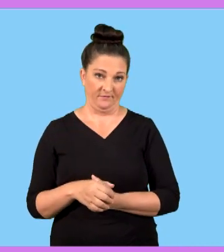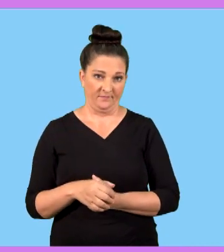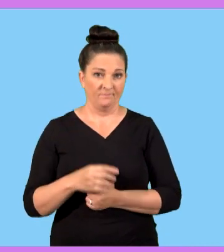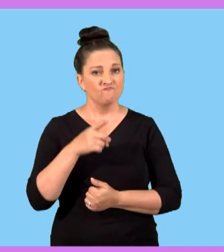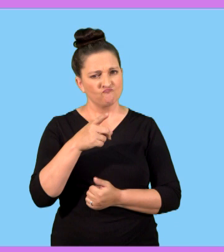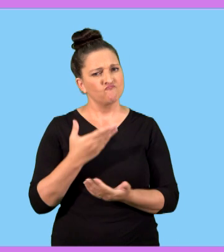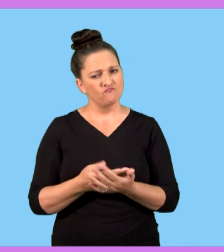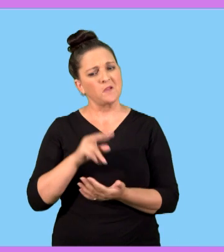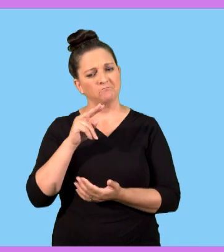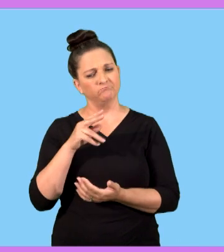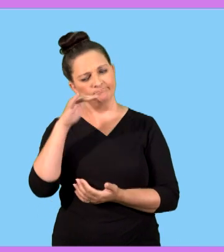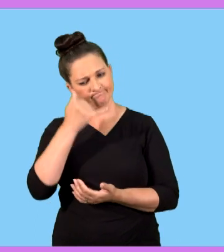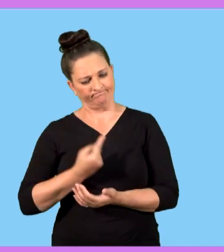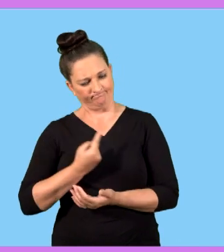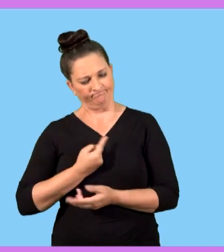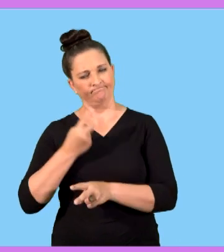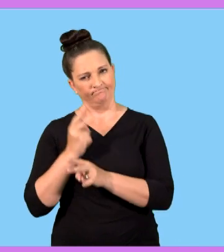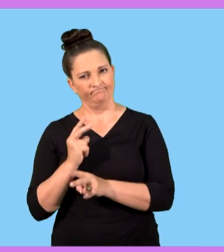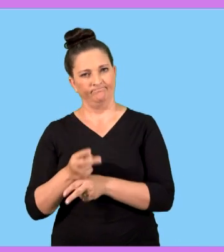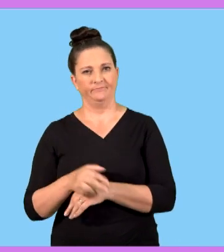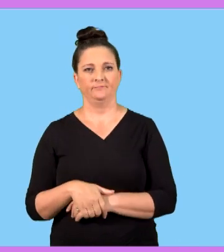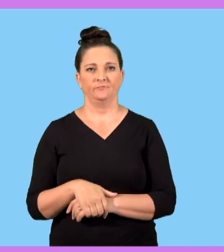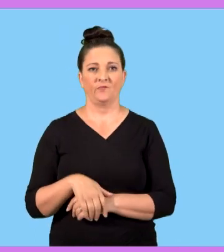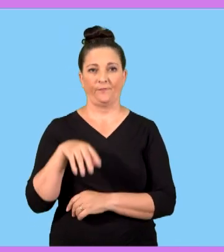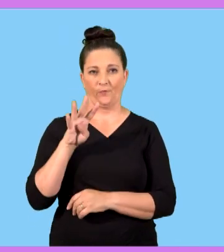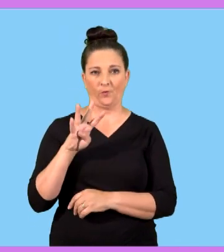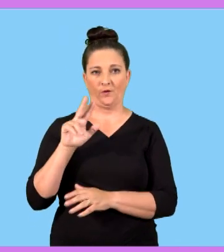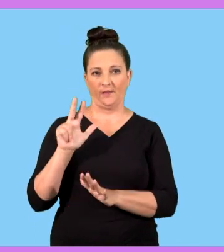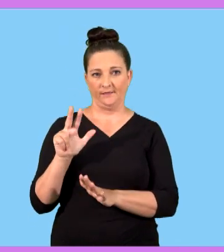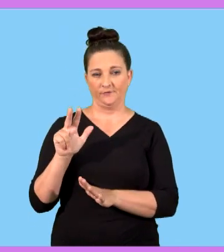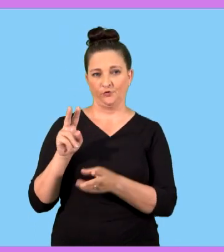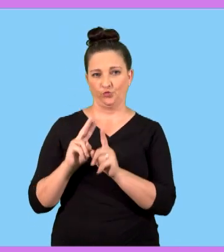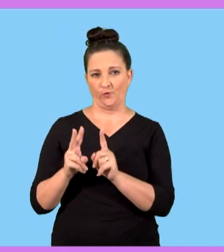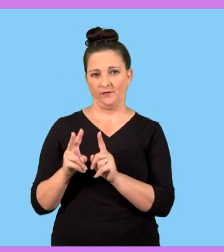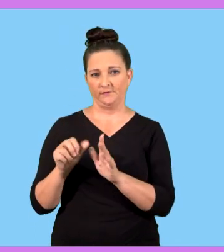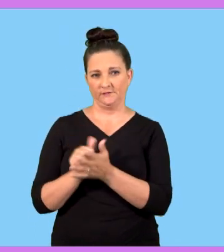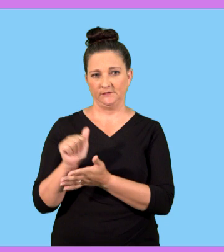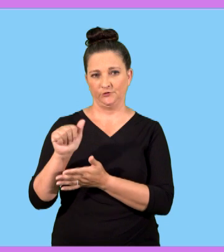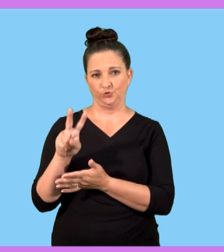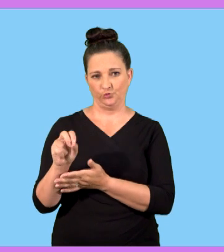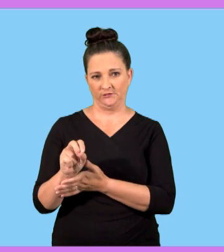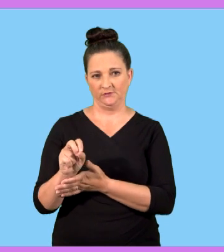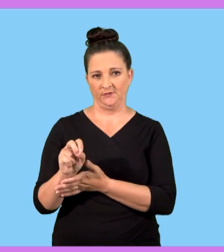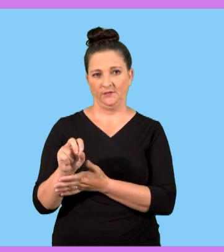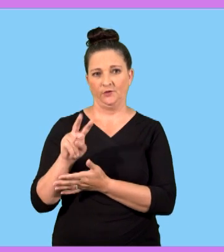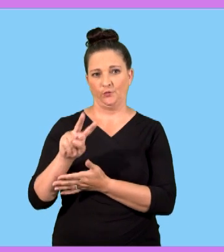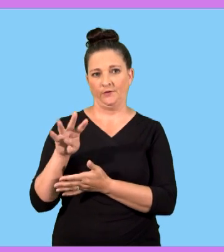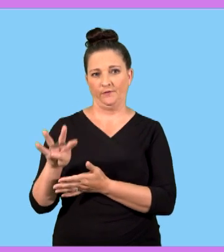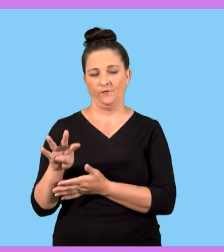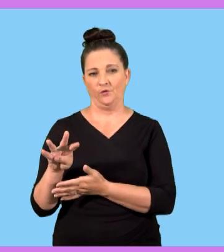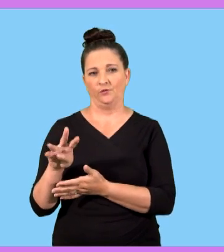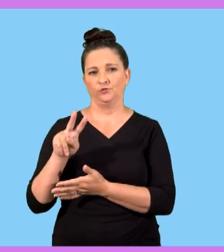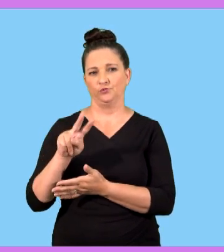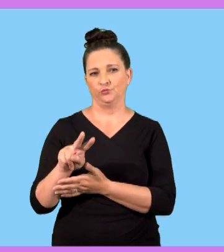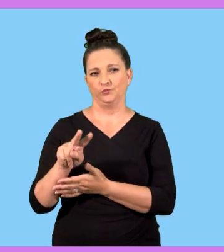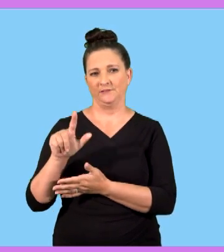always good practice to double check your answer. Let's see that again. 4, 8, 12, 16, 20,